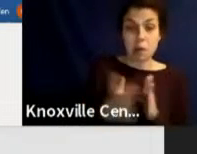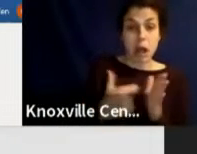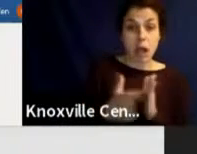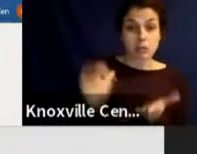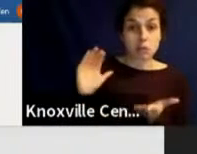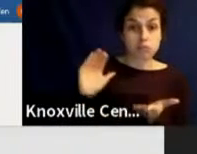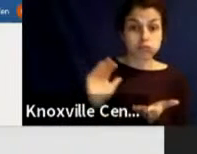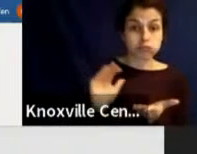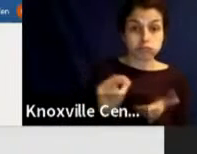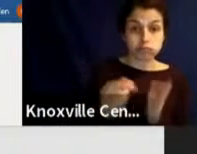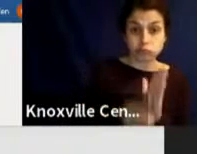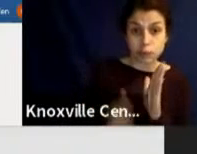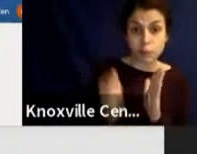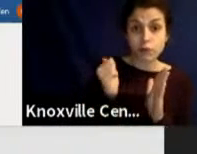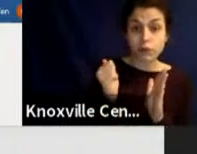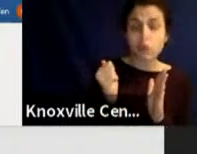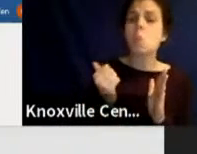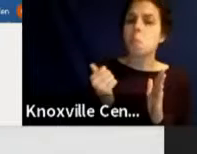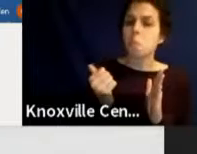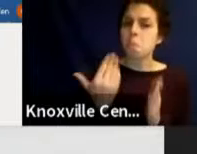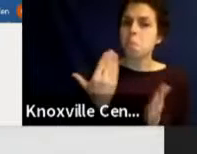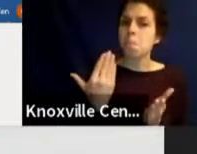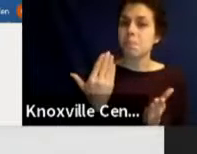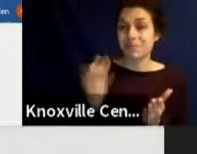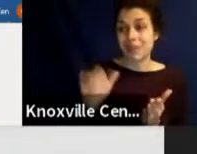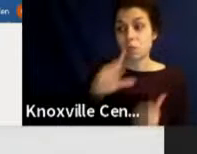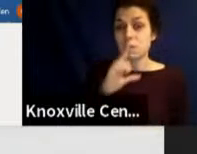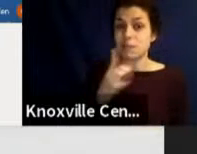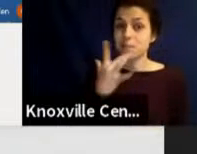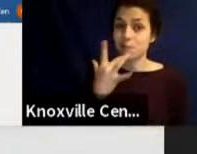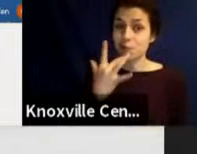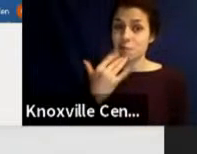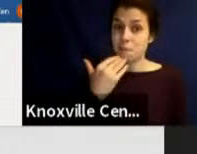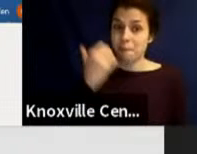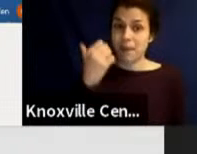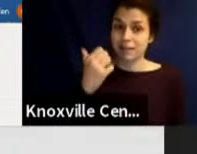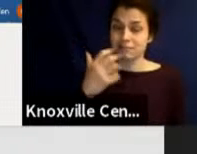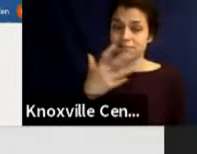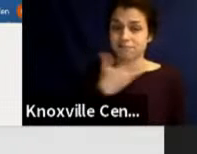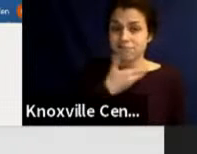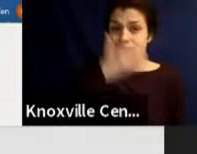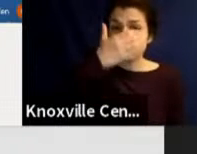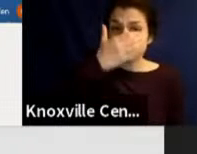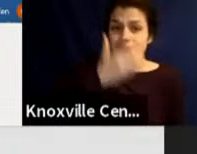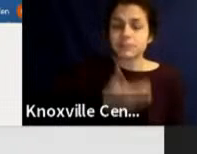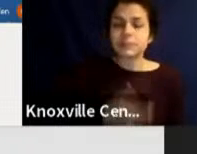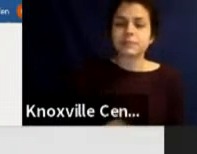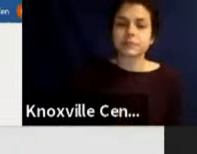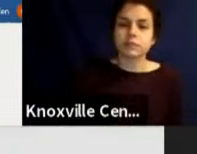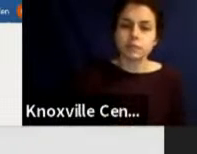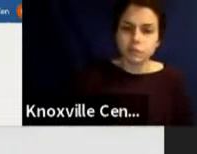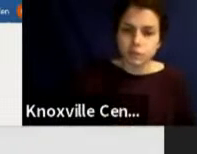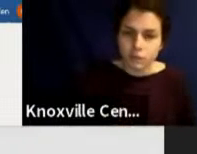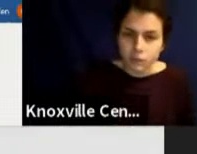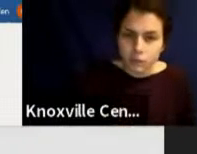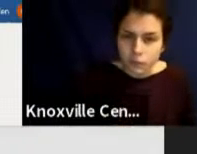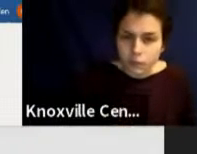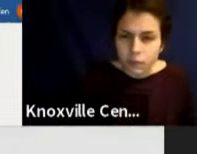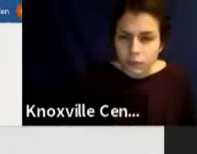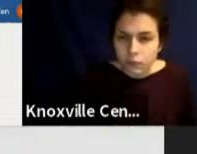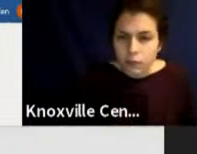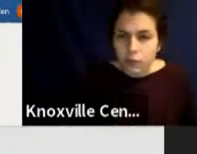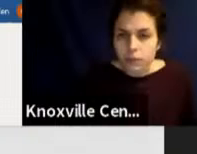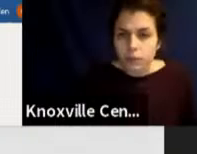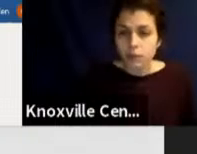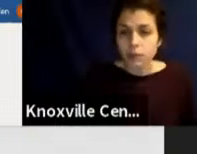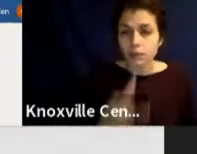market more, that would be the preferred face covering. There may be well, they're really only indicated for medical procedures and